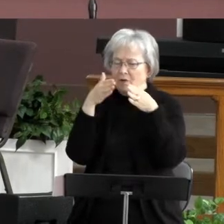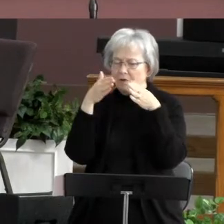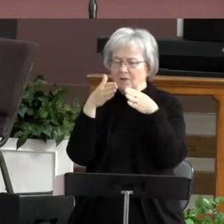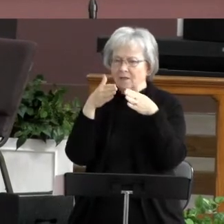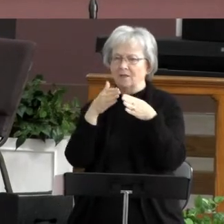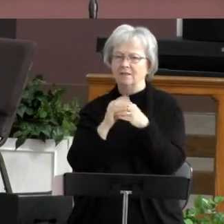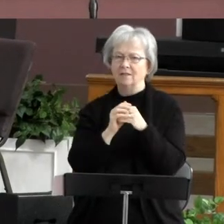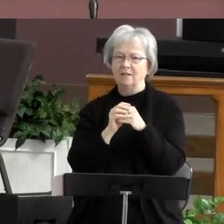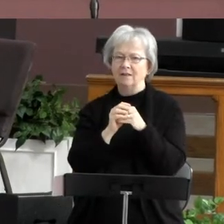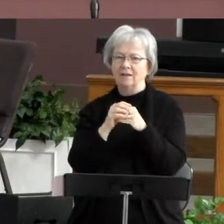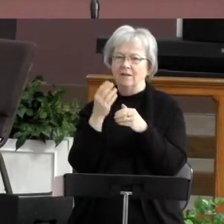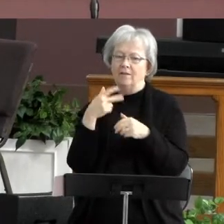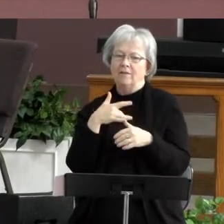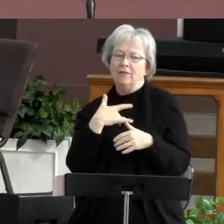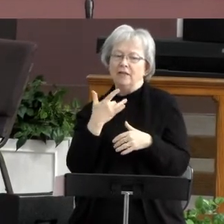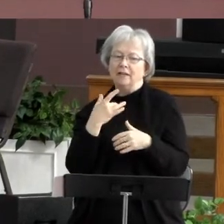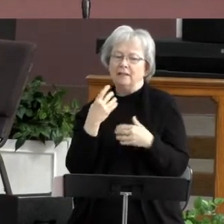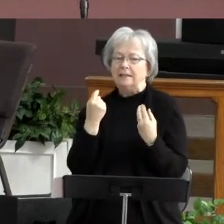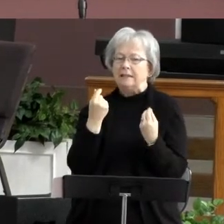Are you feeling a bit tense and jumpy?